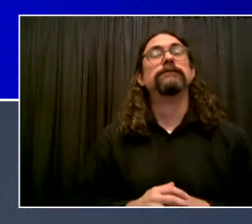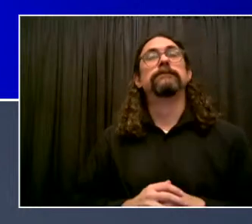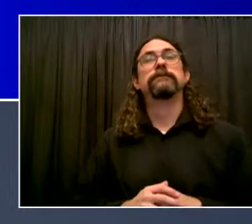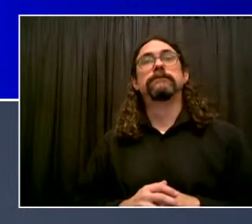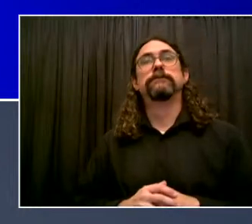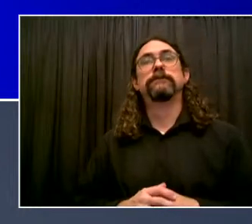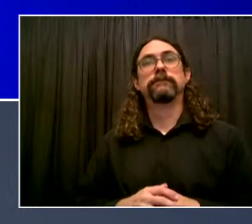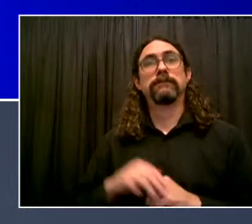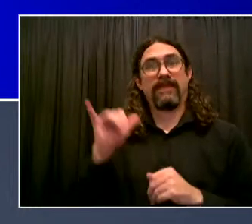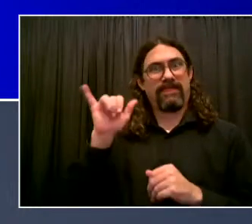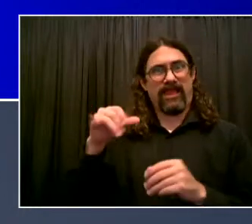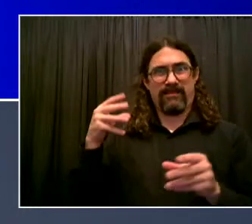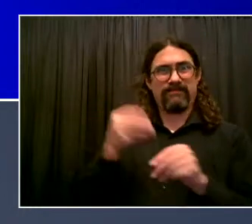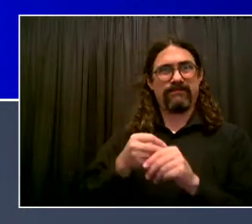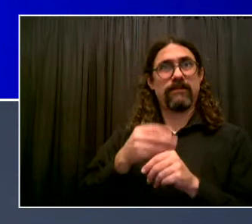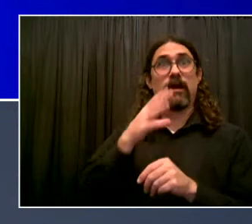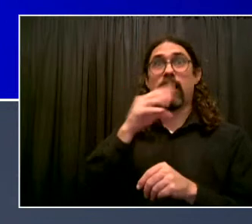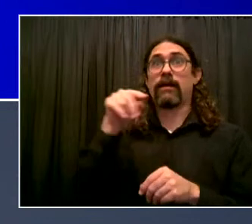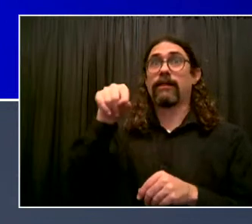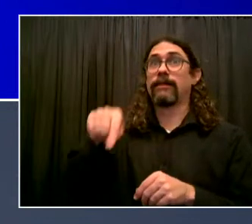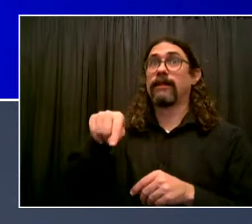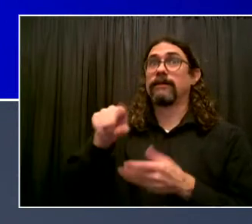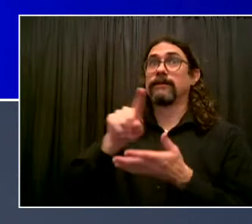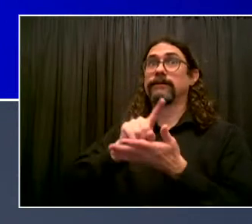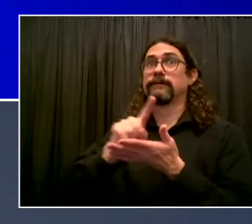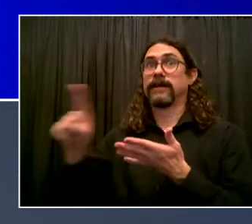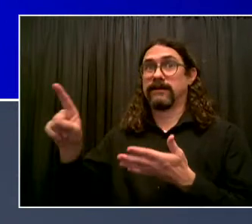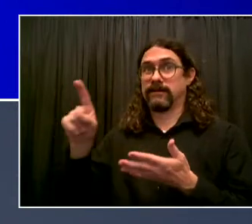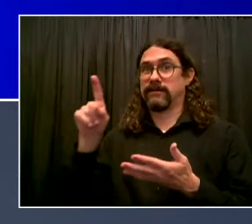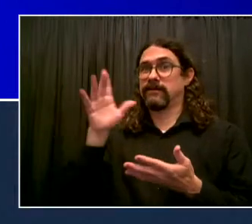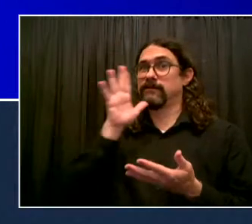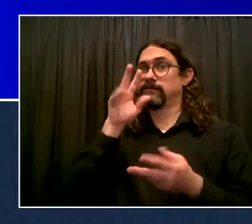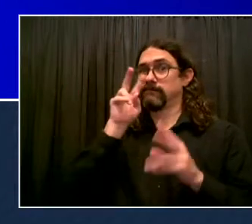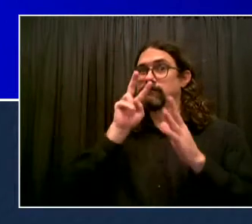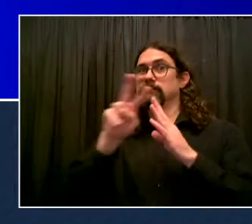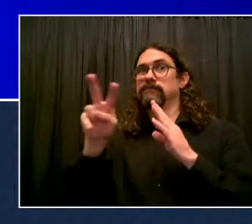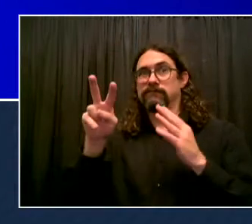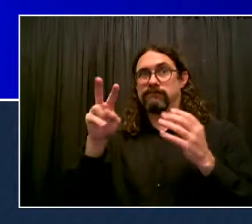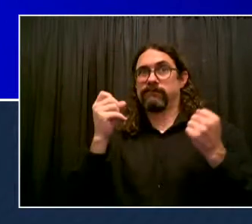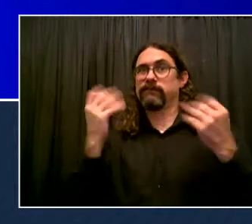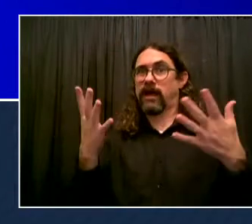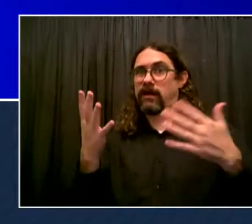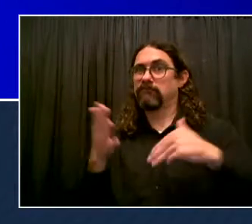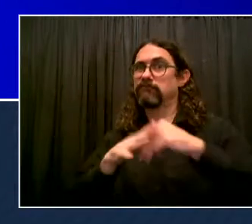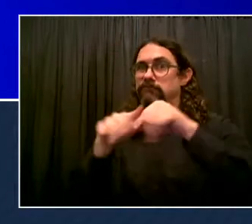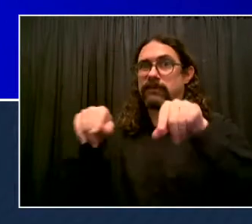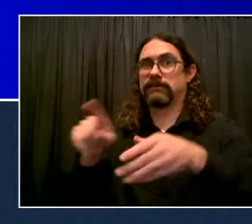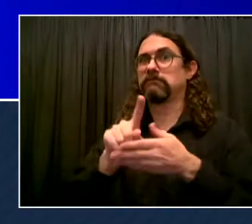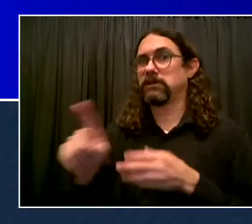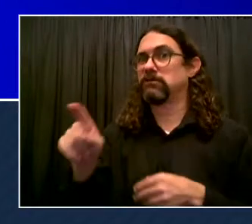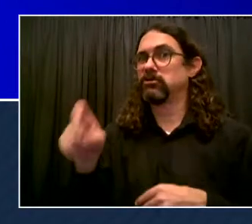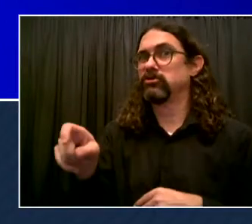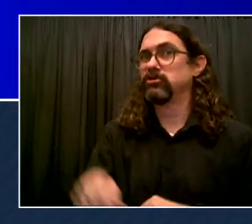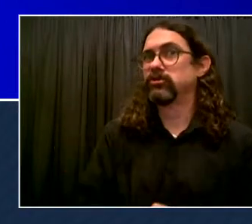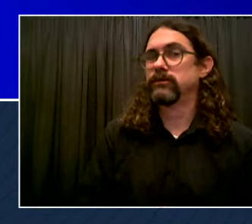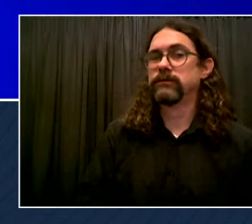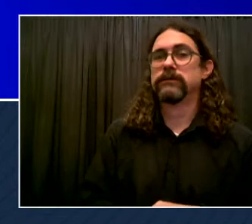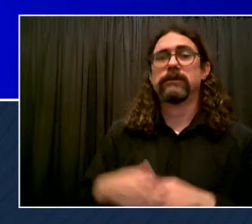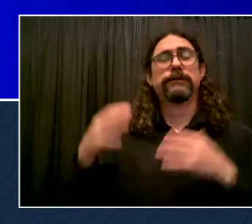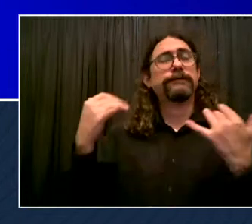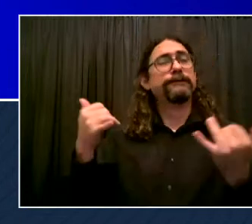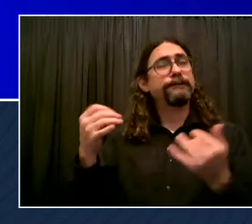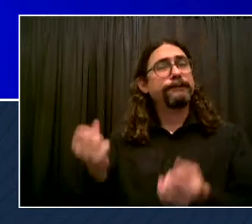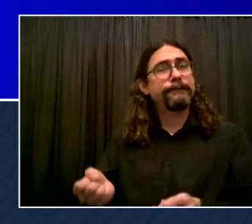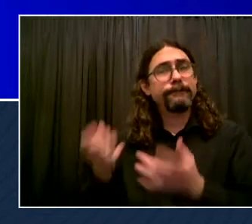exciting. That's going to be so good for the families of this city. Number 2, daily number of people admitted to New York City hospitals for suspected COVID-19. Today's report